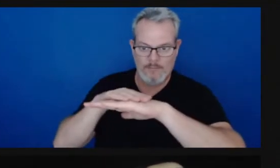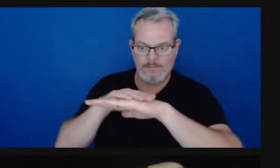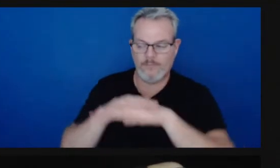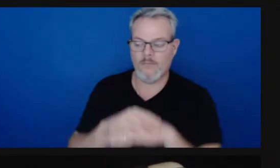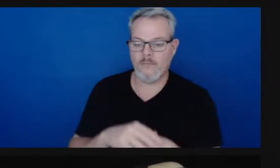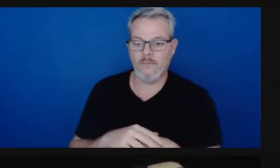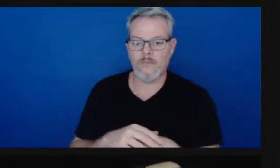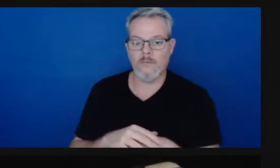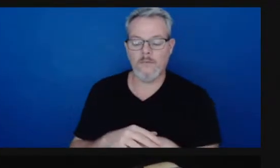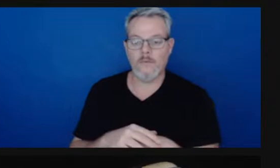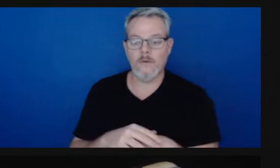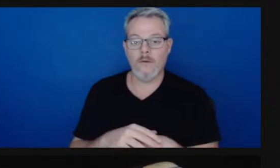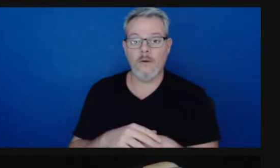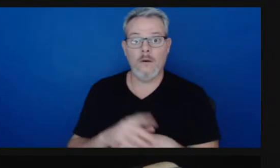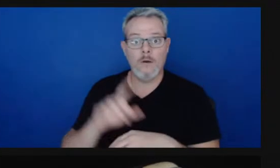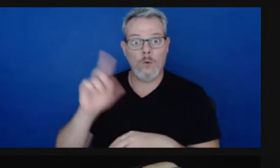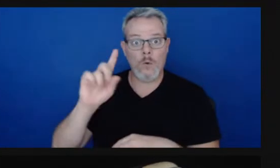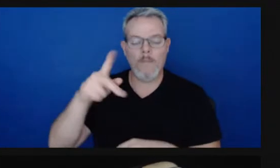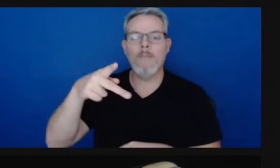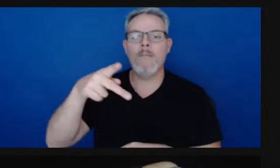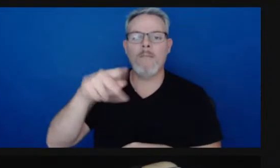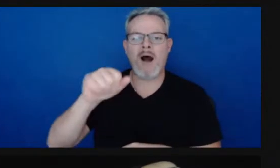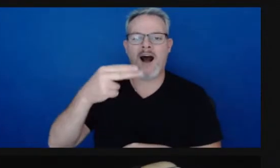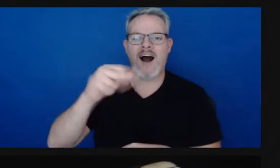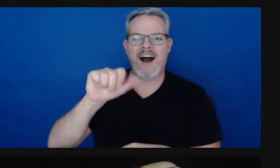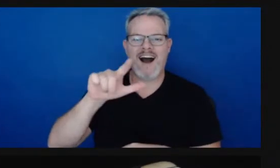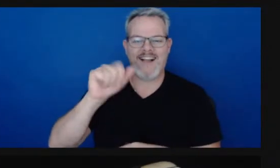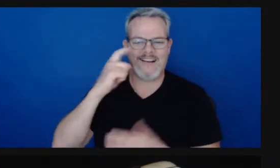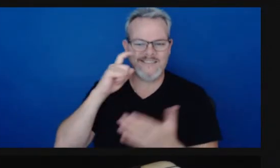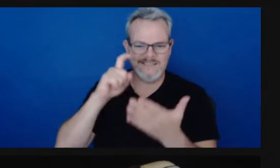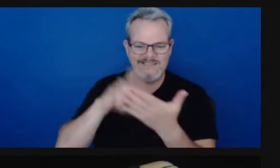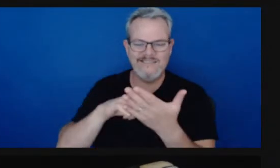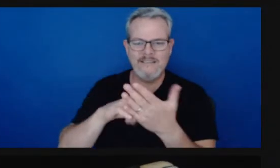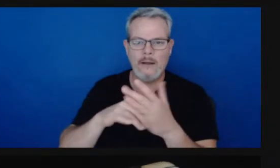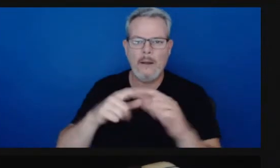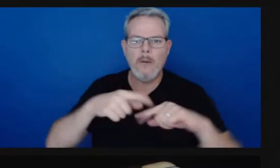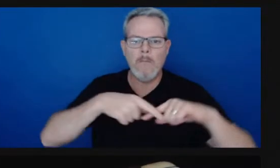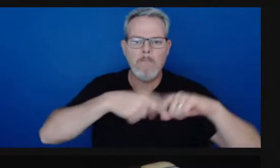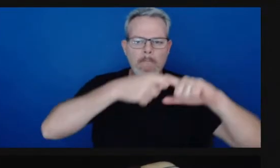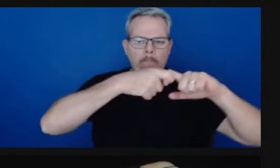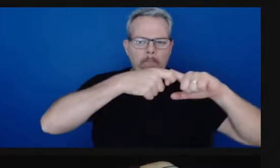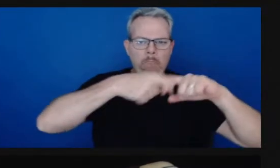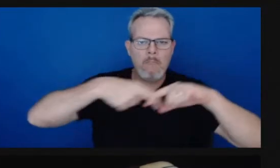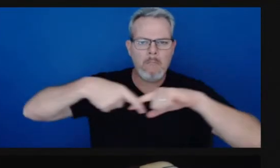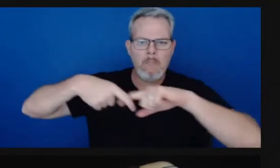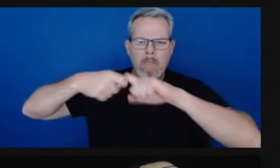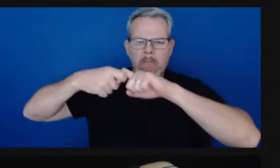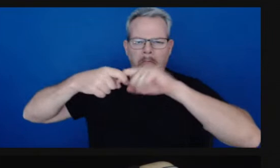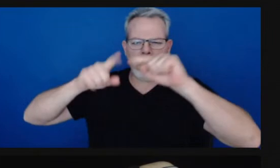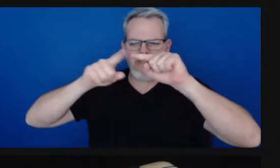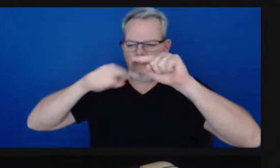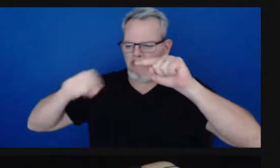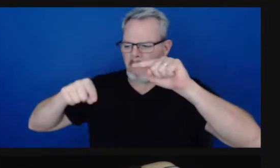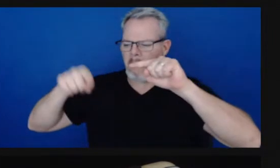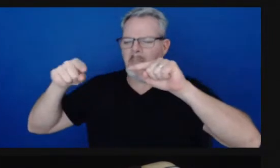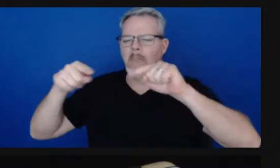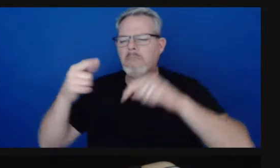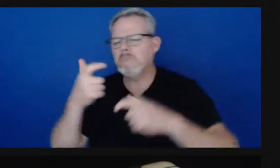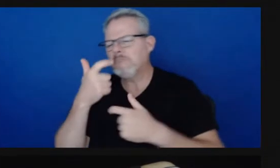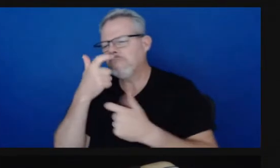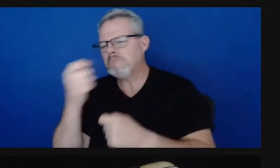Pahala, you might notice that there is that little gap I mentioned right through here that maybe is of interest later on.